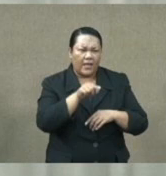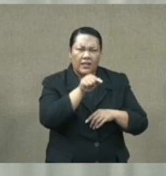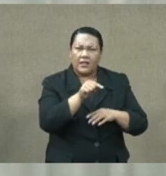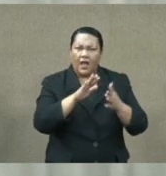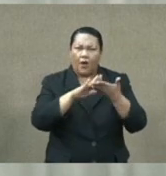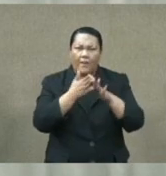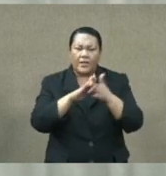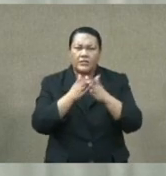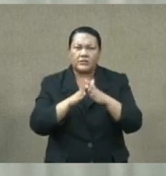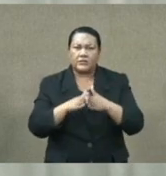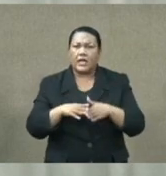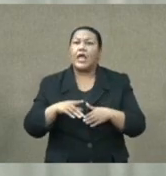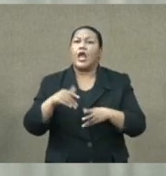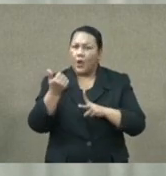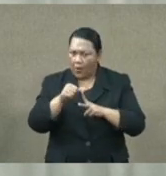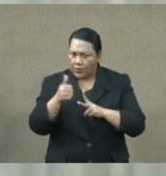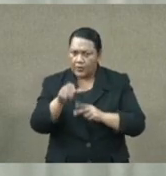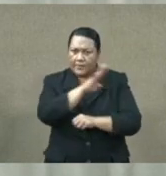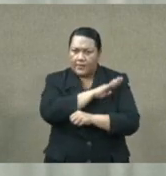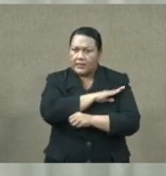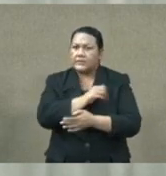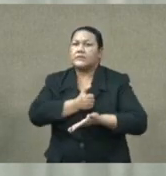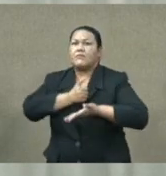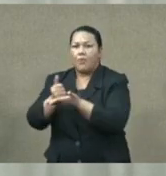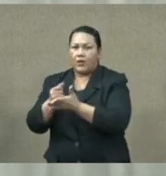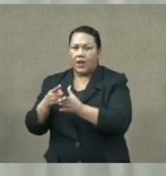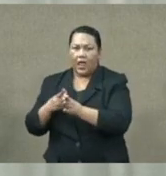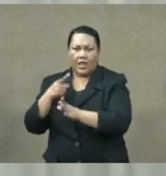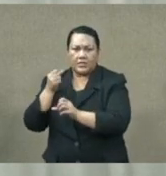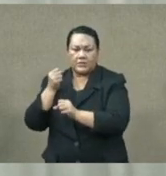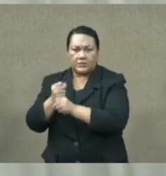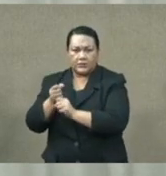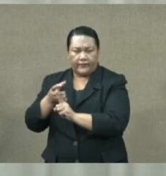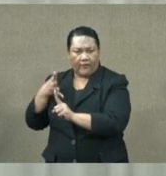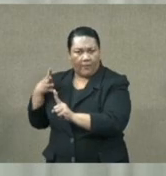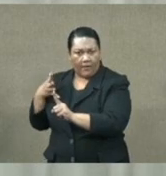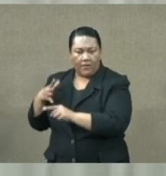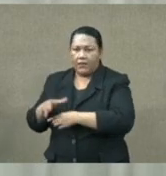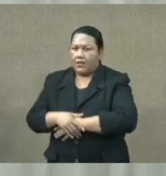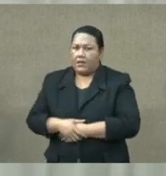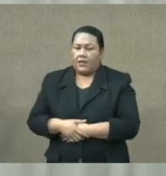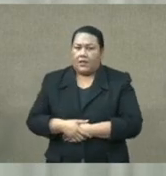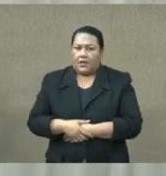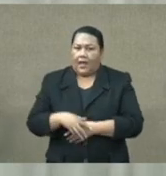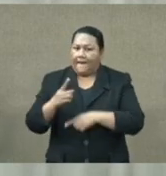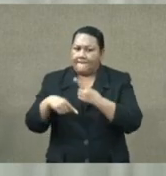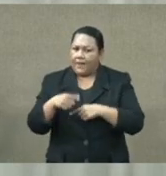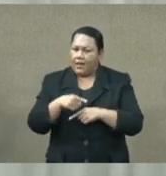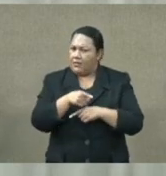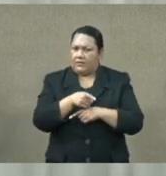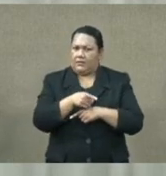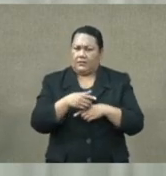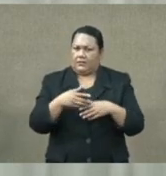supported Mr. Kayyum with public utterances. None of these worked. It